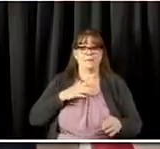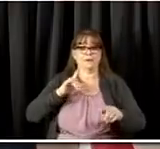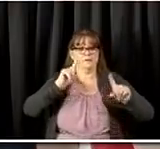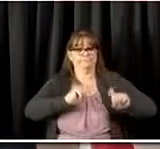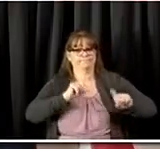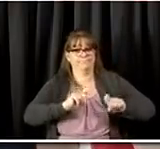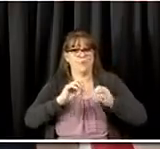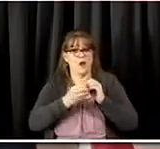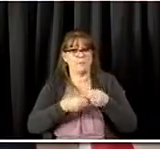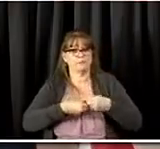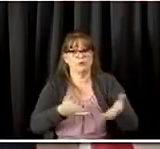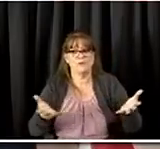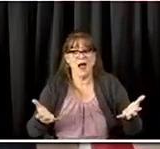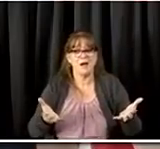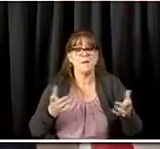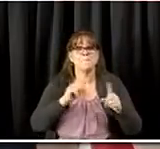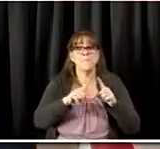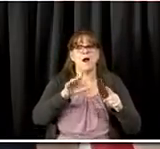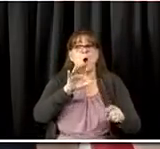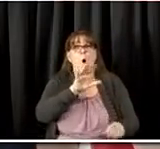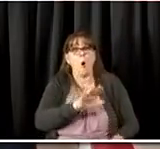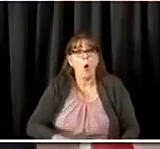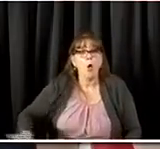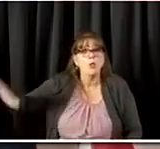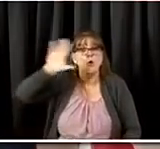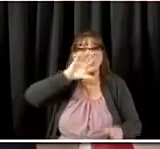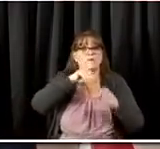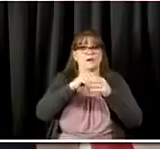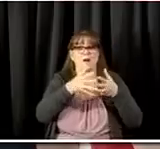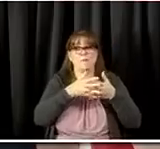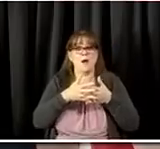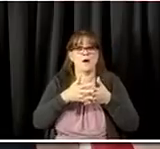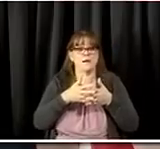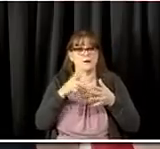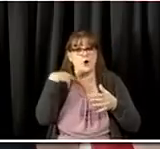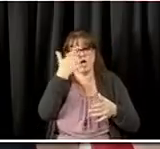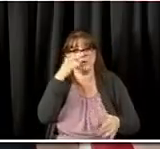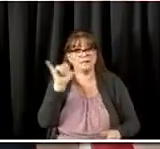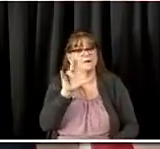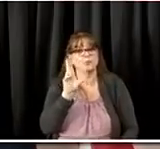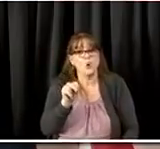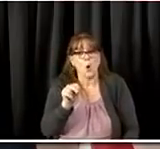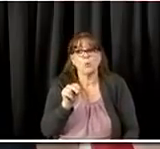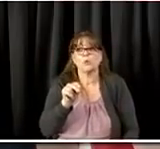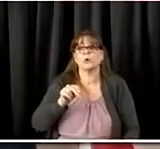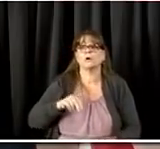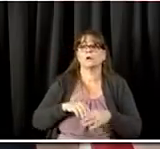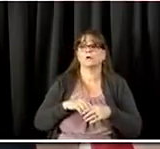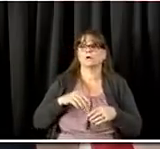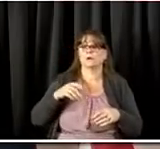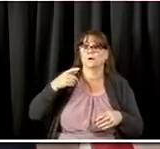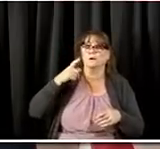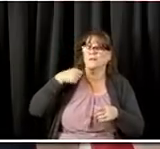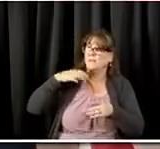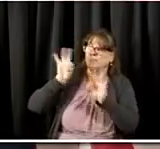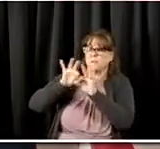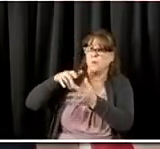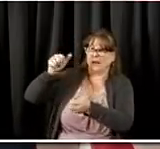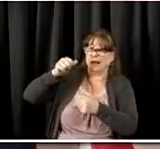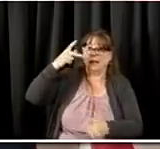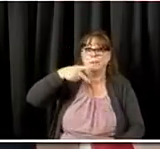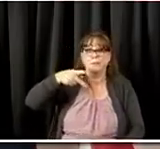sporadic. Supplies have been sporadic. The soapbox of the White House has been, at